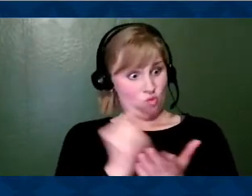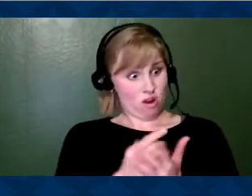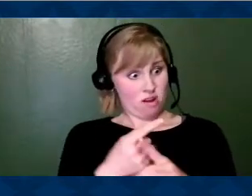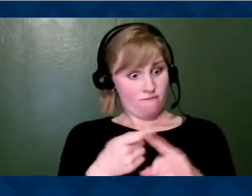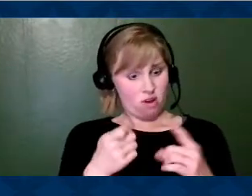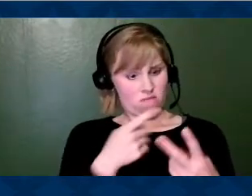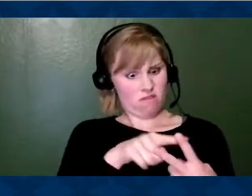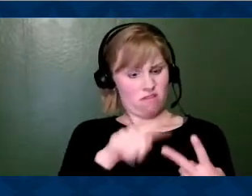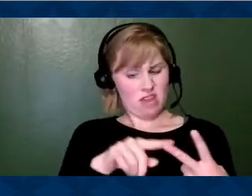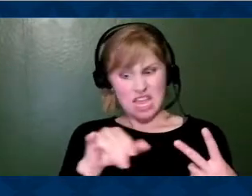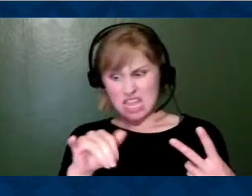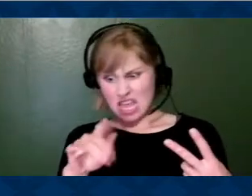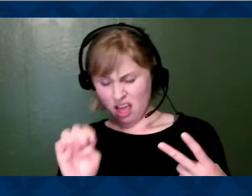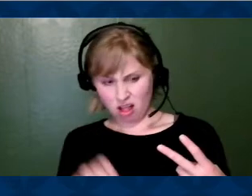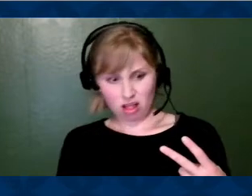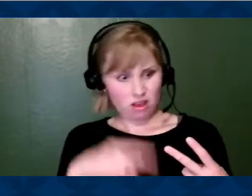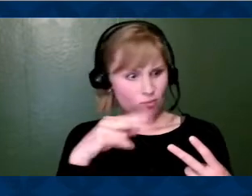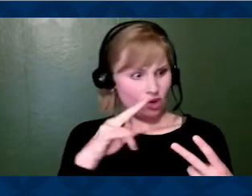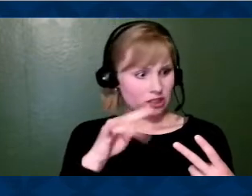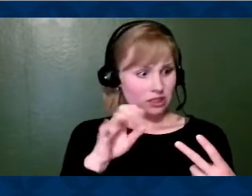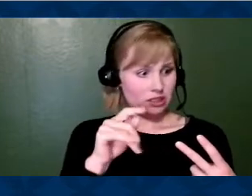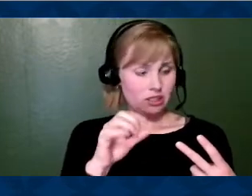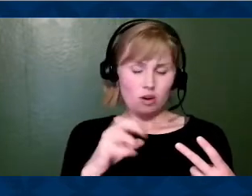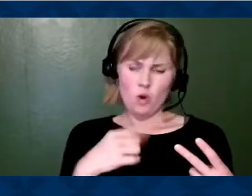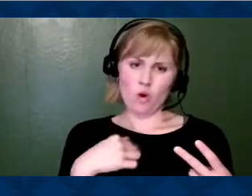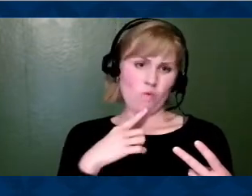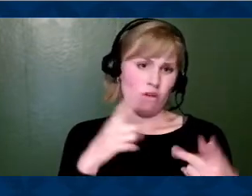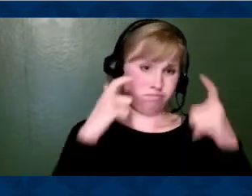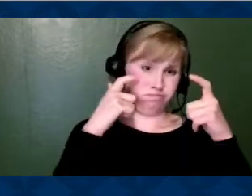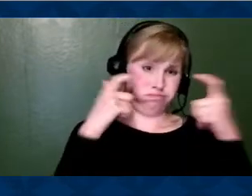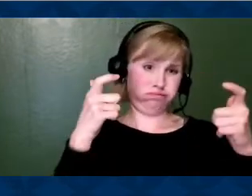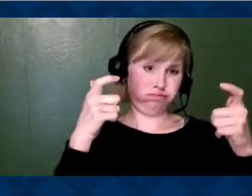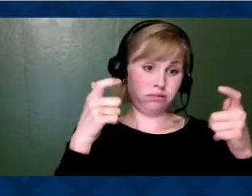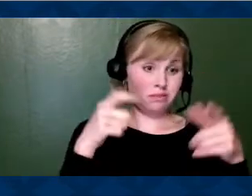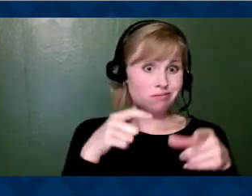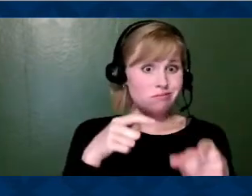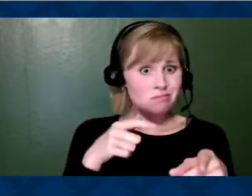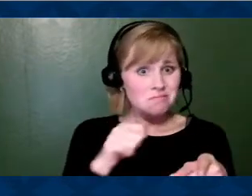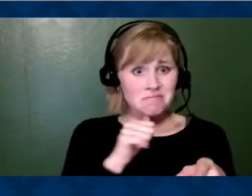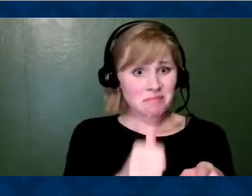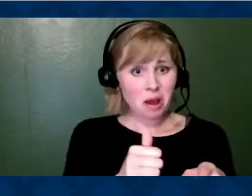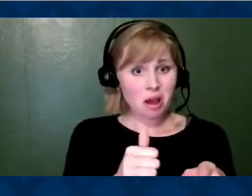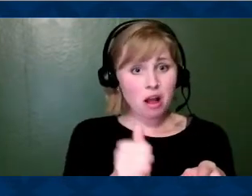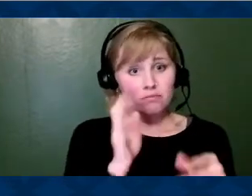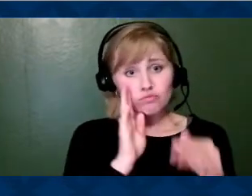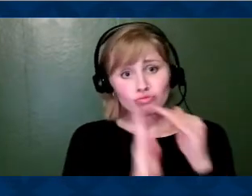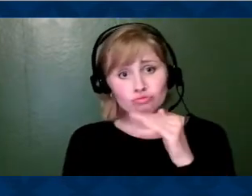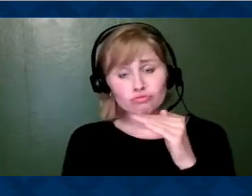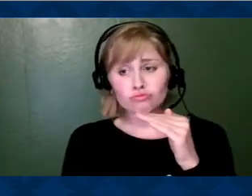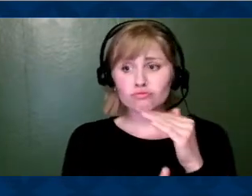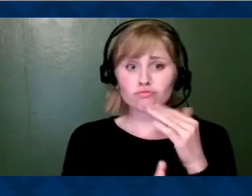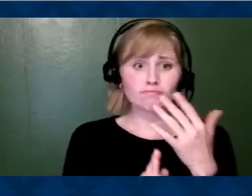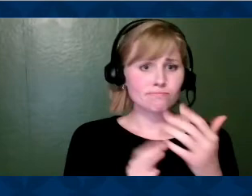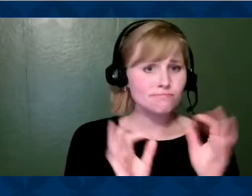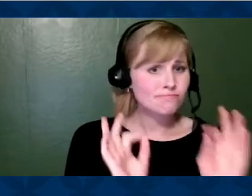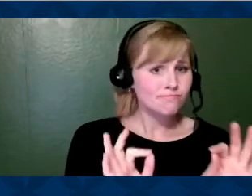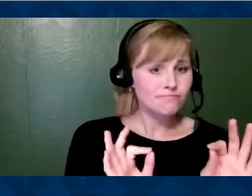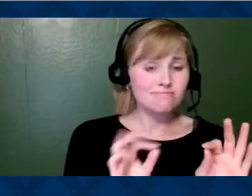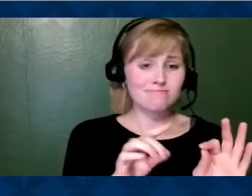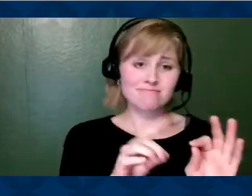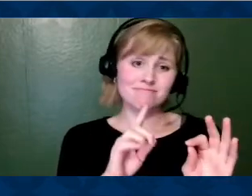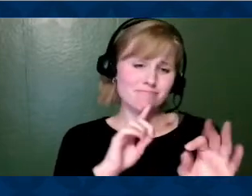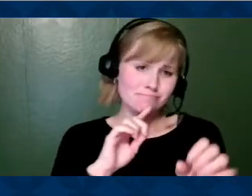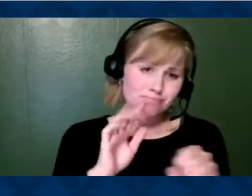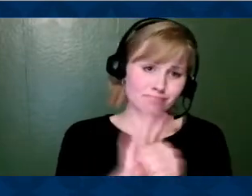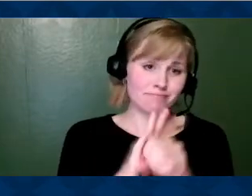somehow Ben is incredibly humble and warm, and he's also a wonderfully dedicated teacher. So we're thrilled to have him with us